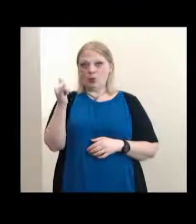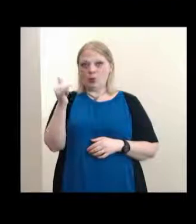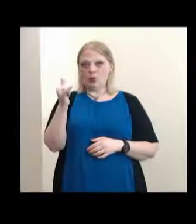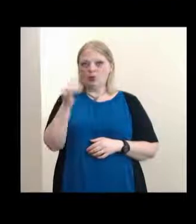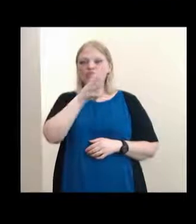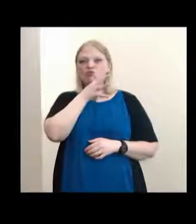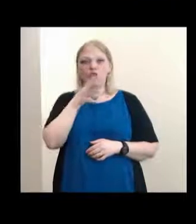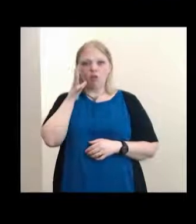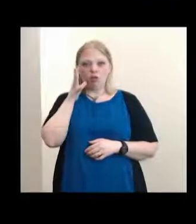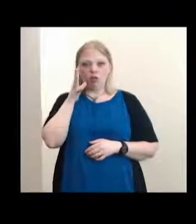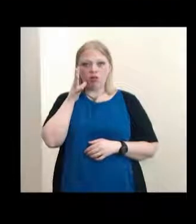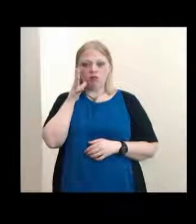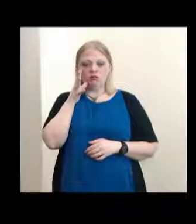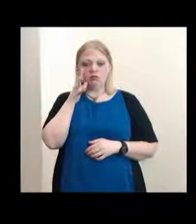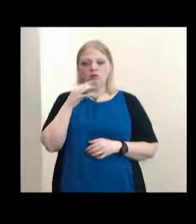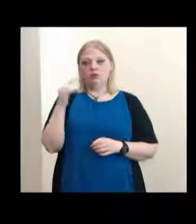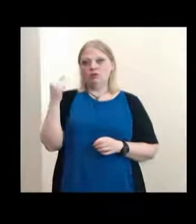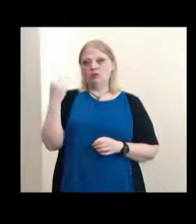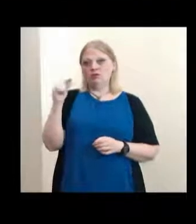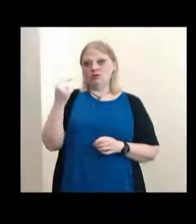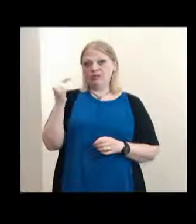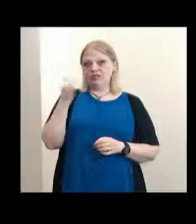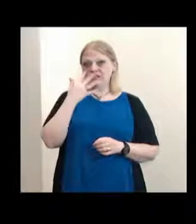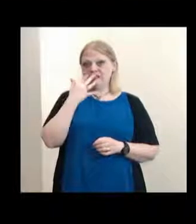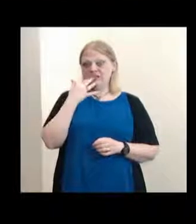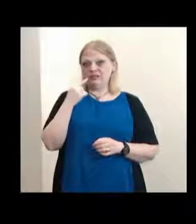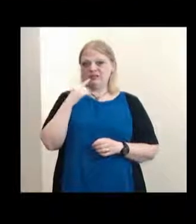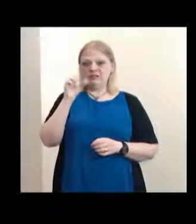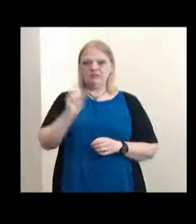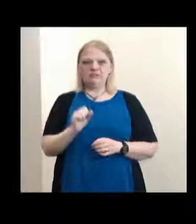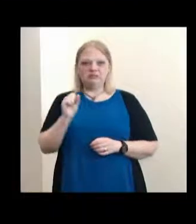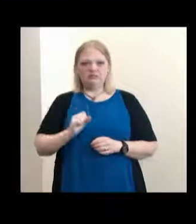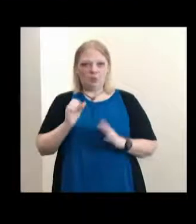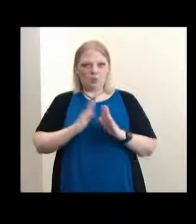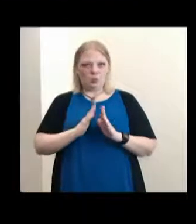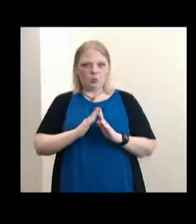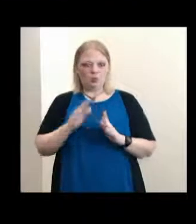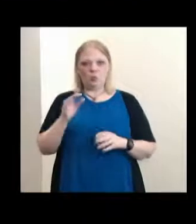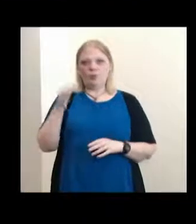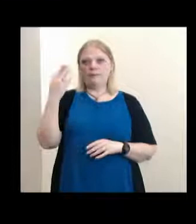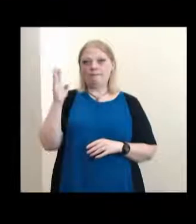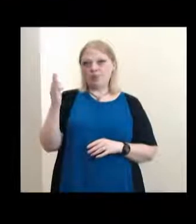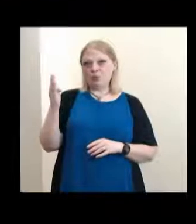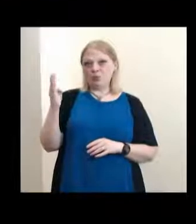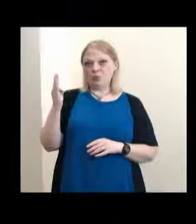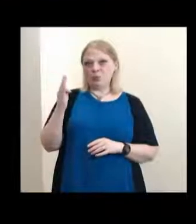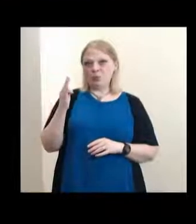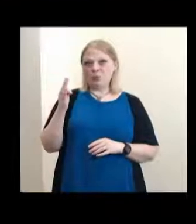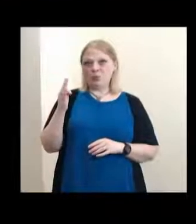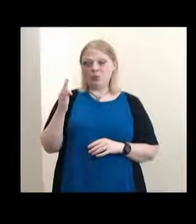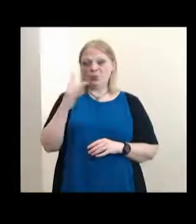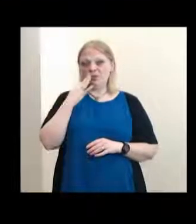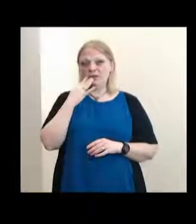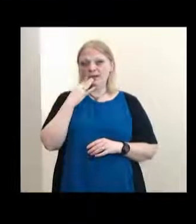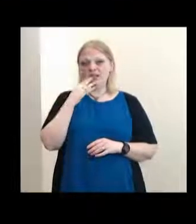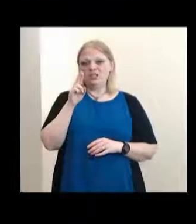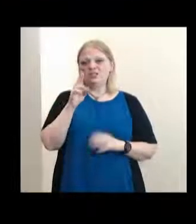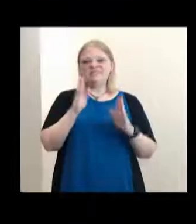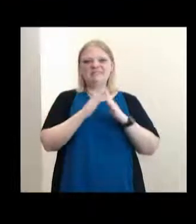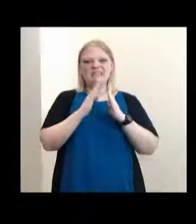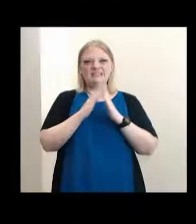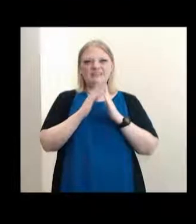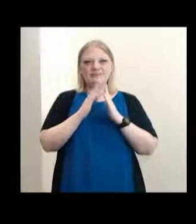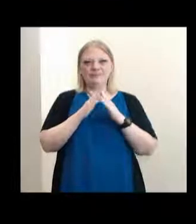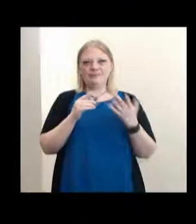rural, the green rows are suburban, and then the blue rows are urban. And so this is